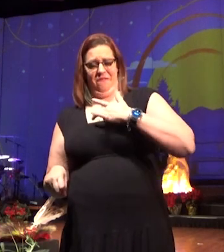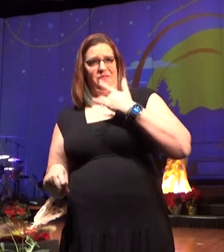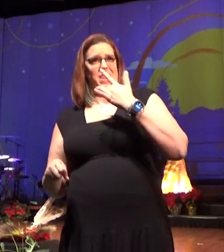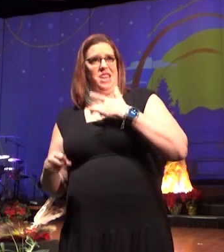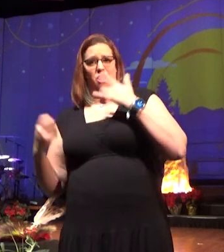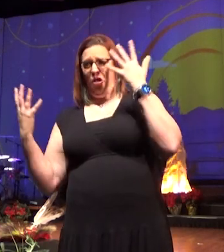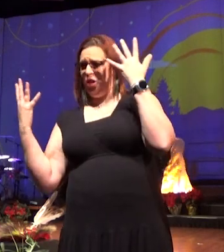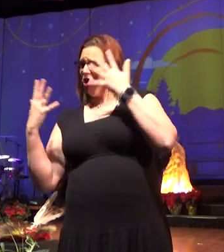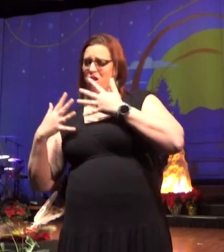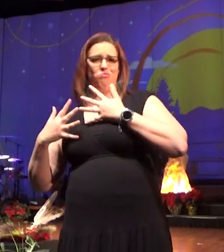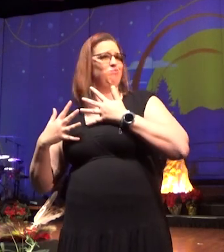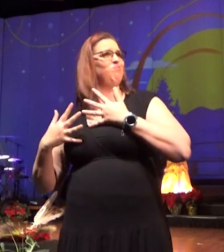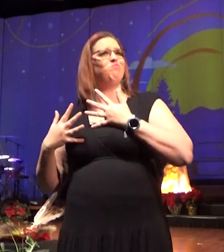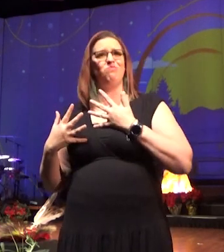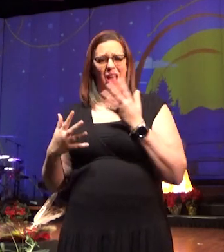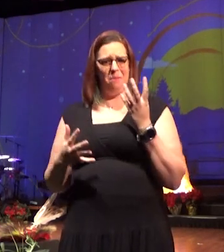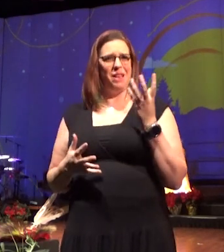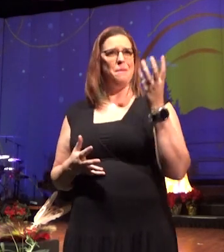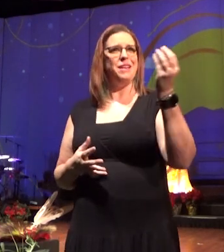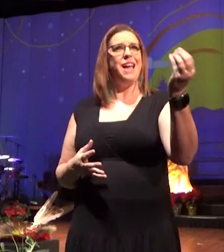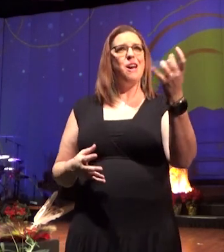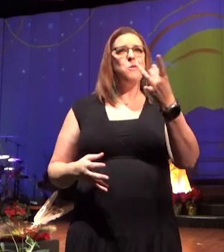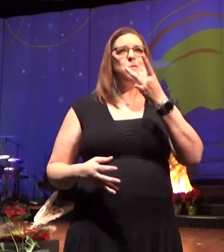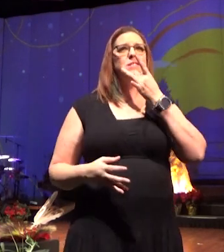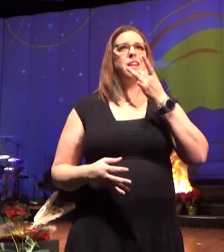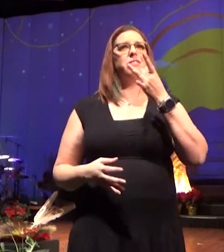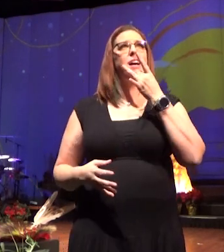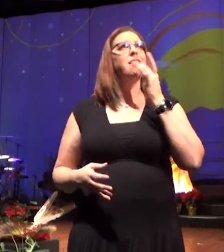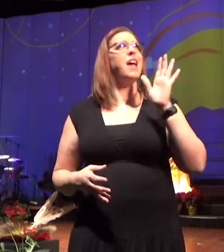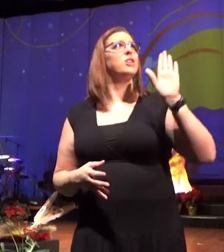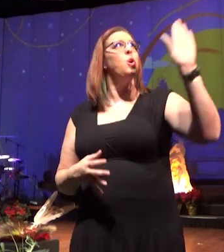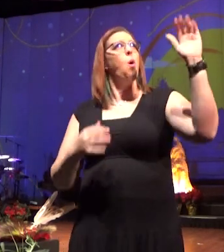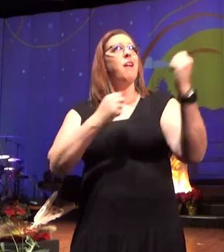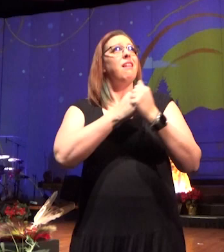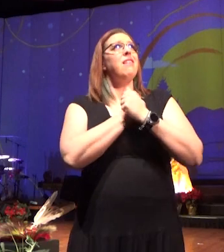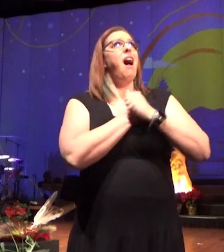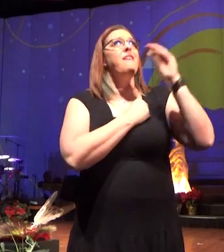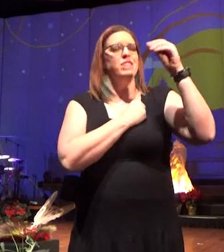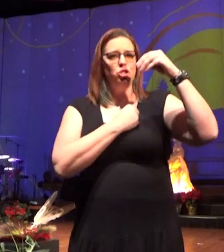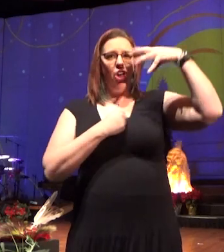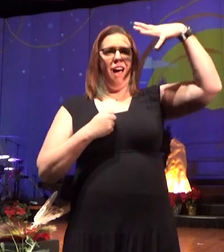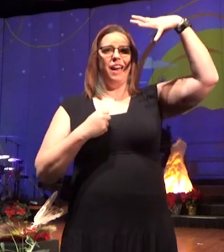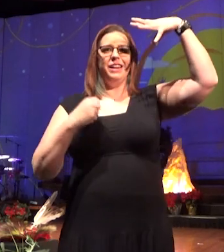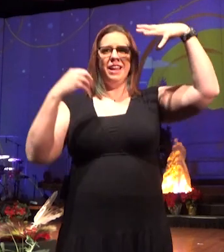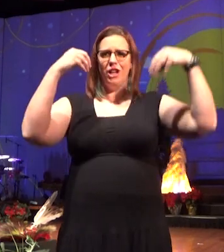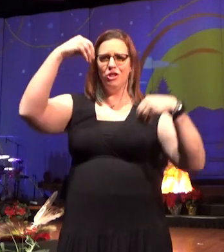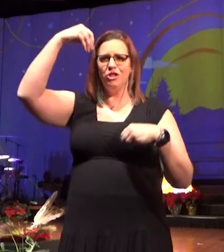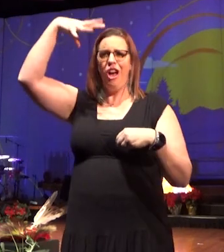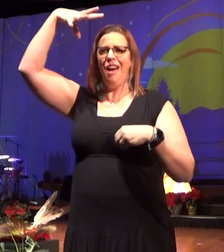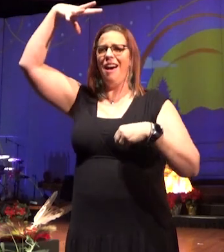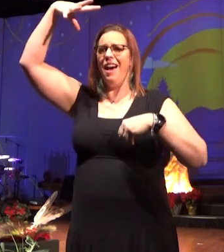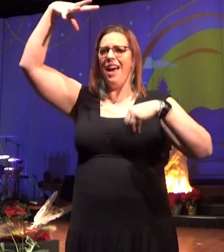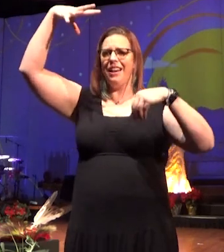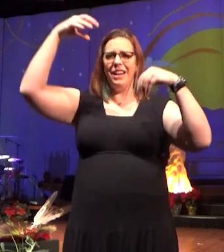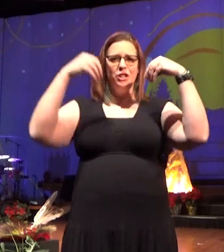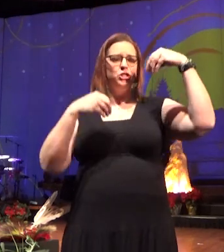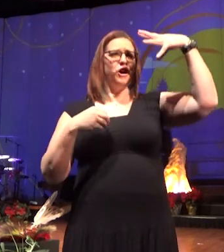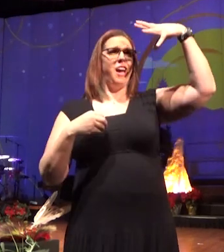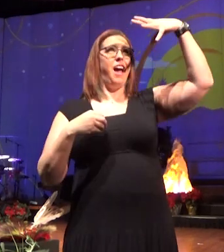into the light, yeah. Your love shining on me, shining on me, shining on